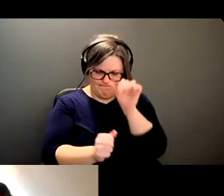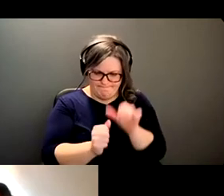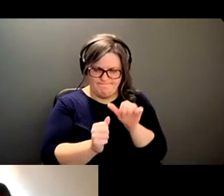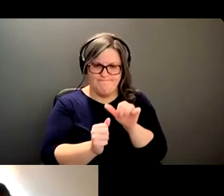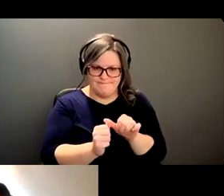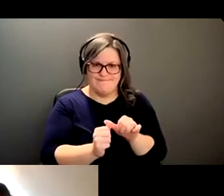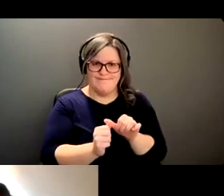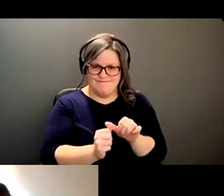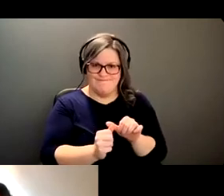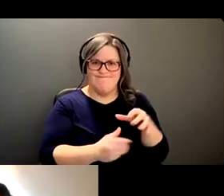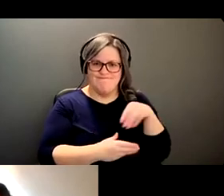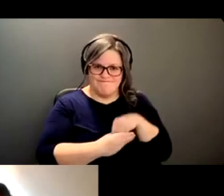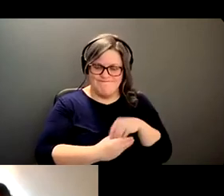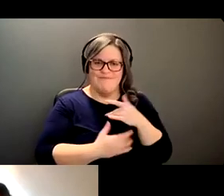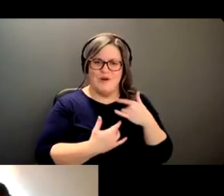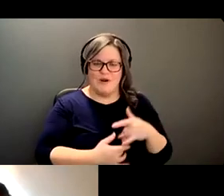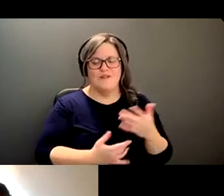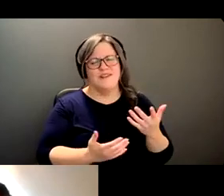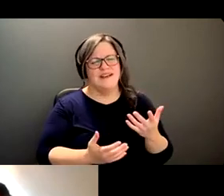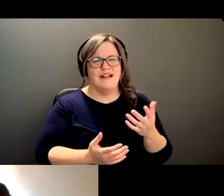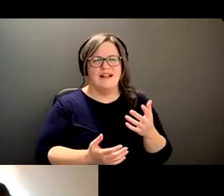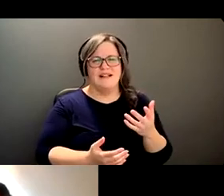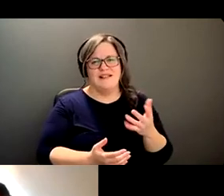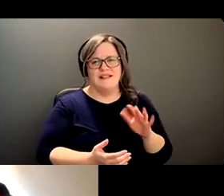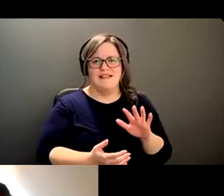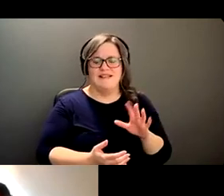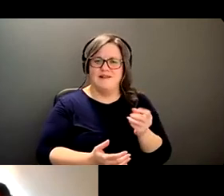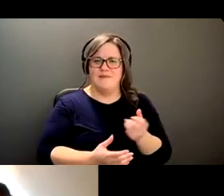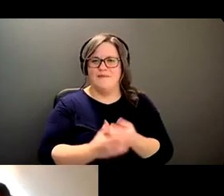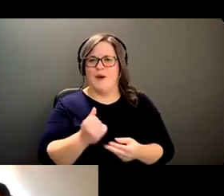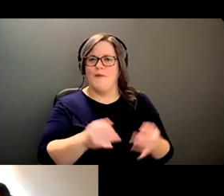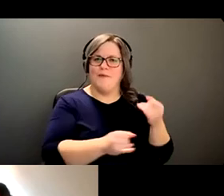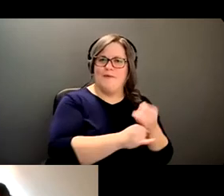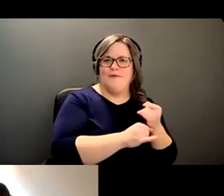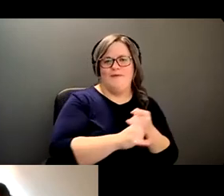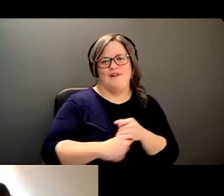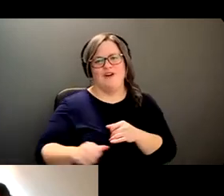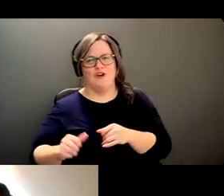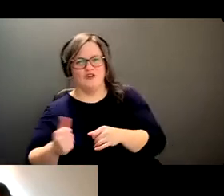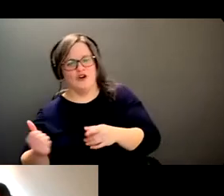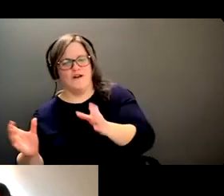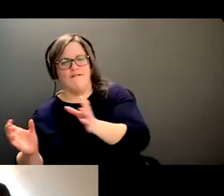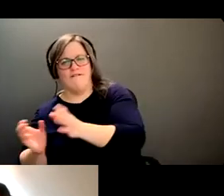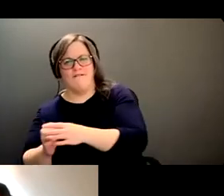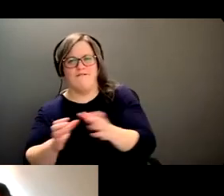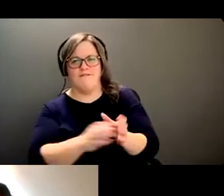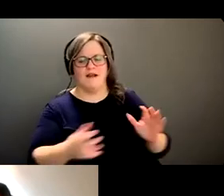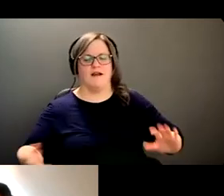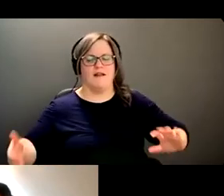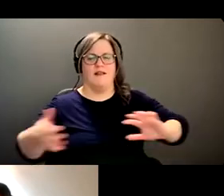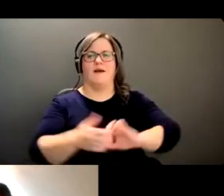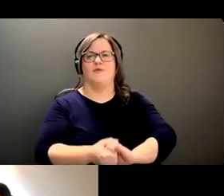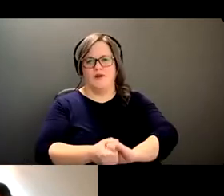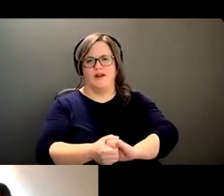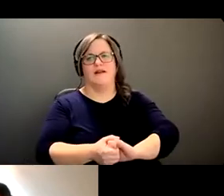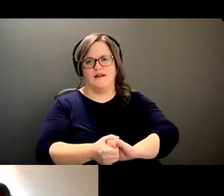it's like institutional space and alternative space is here, and it's together and collaborating. It's like all the